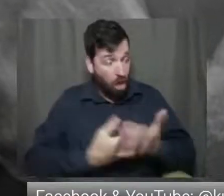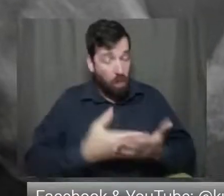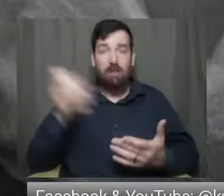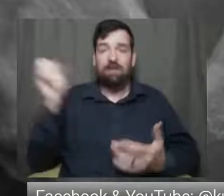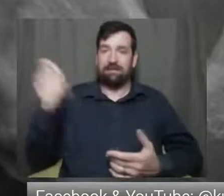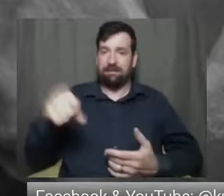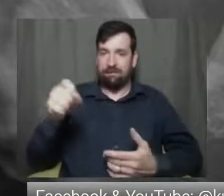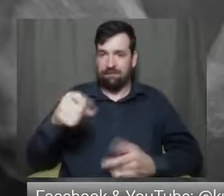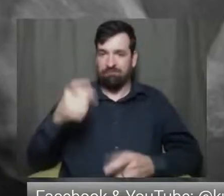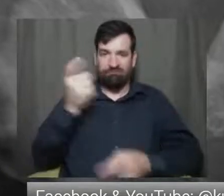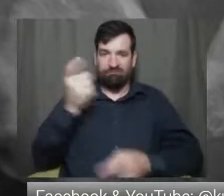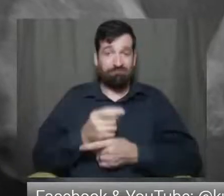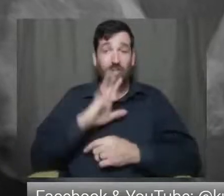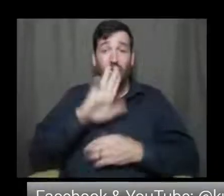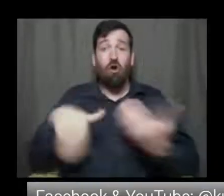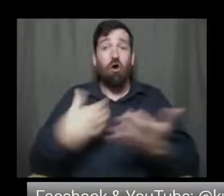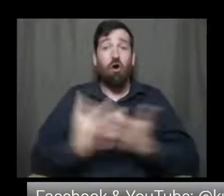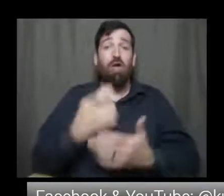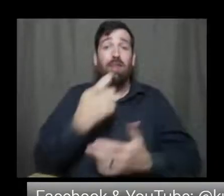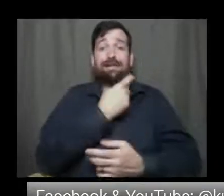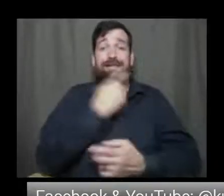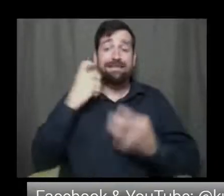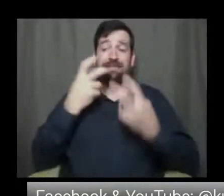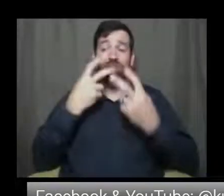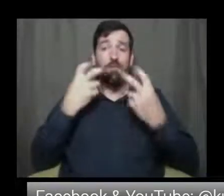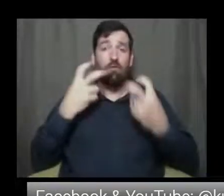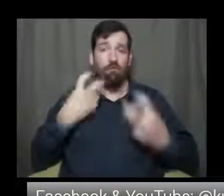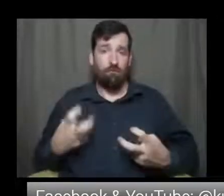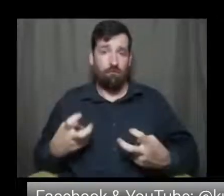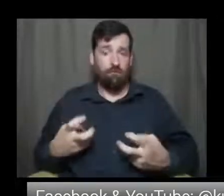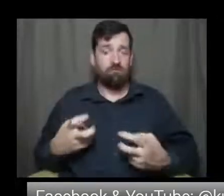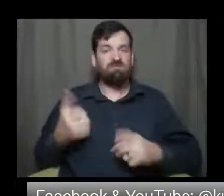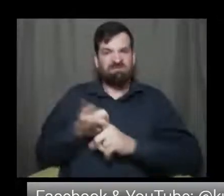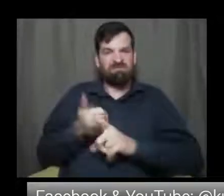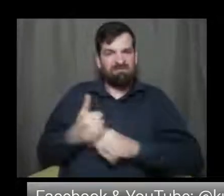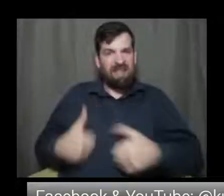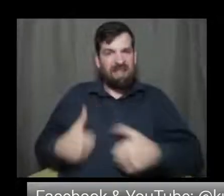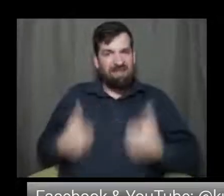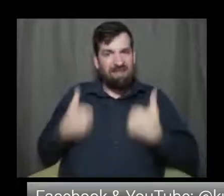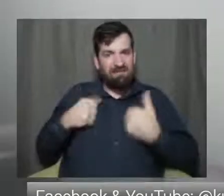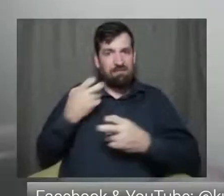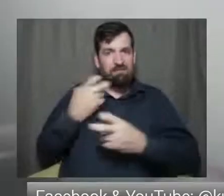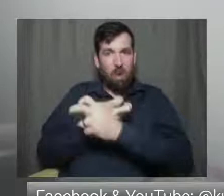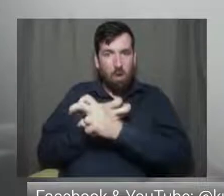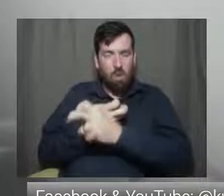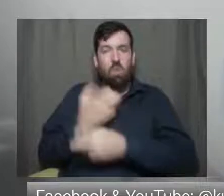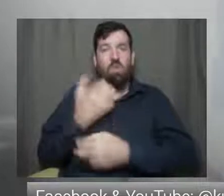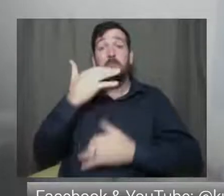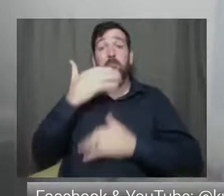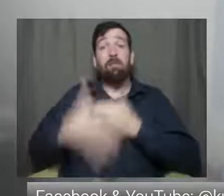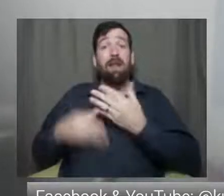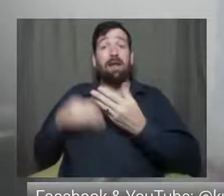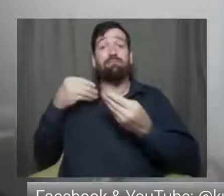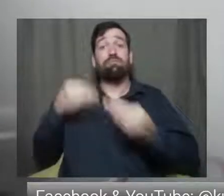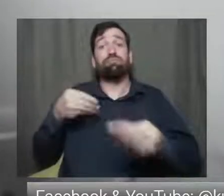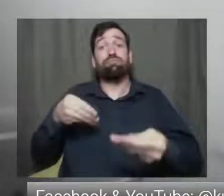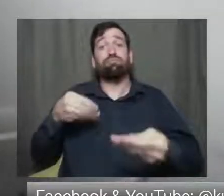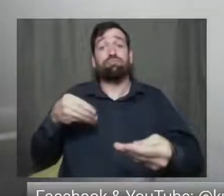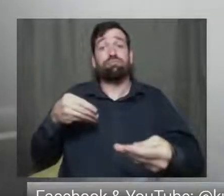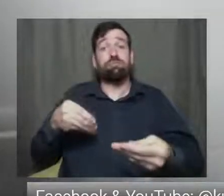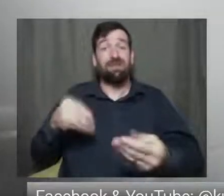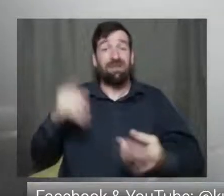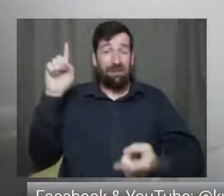He had to have all his teeth removed. Teeth are living bones, and the blood supplied to those bones was so diminished from that blood clot